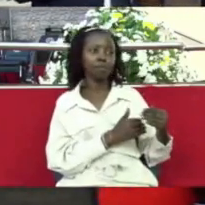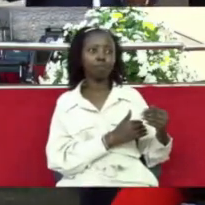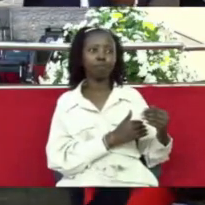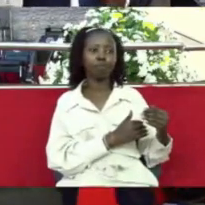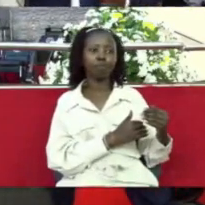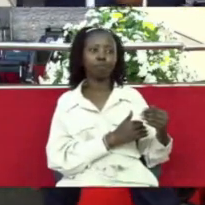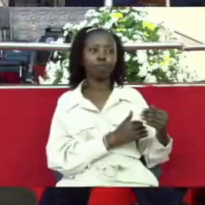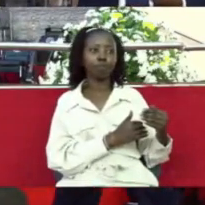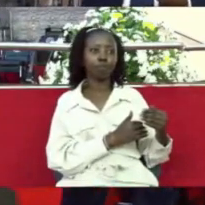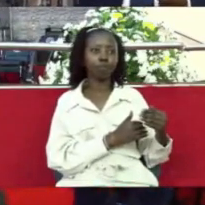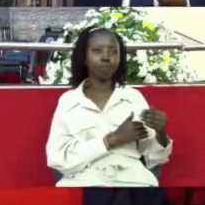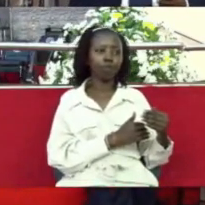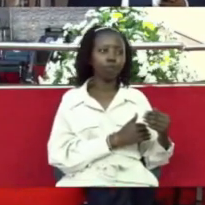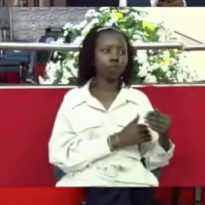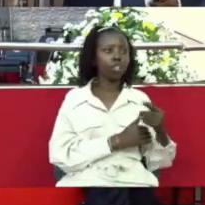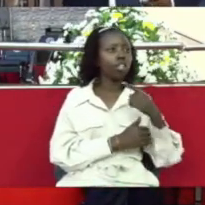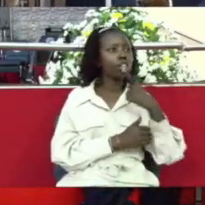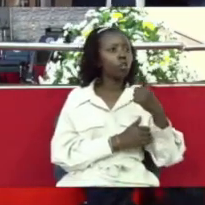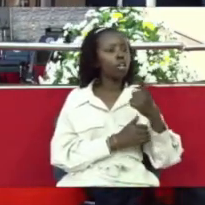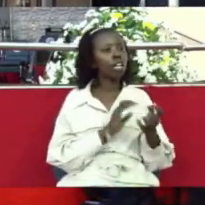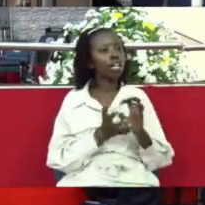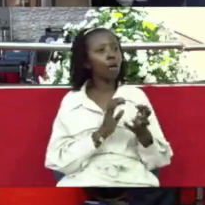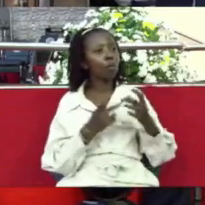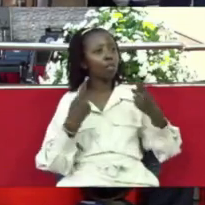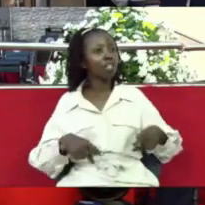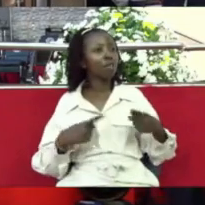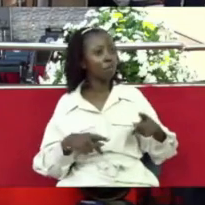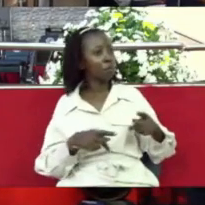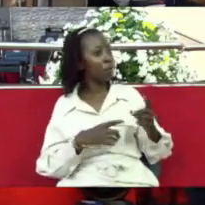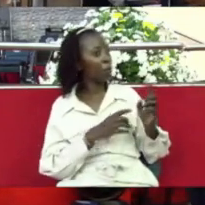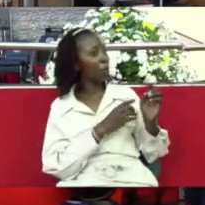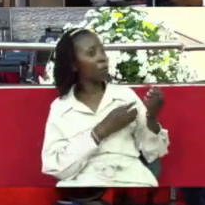they're, he's talking about the people behind us.